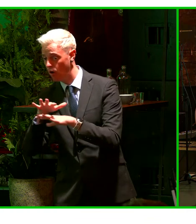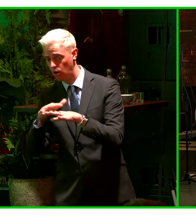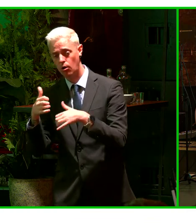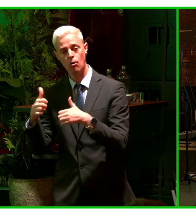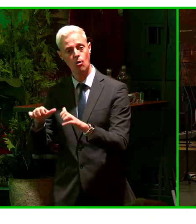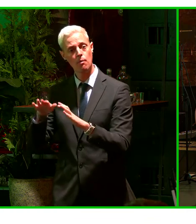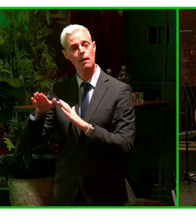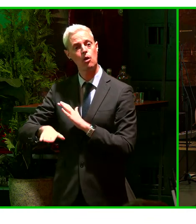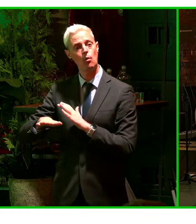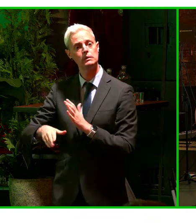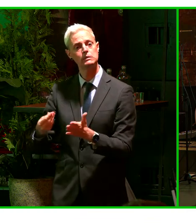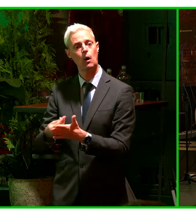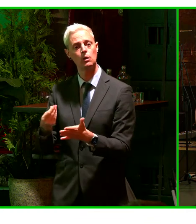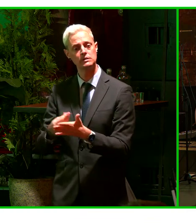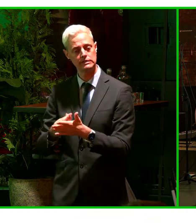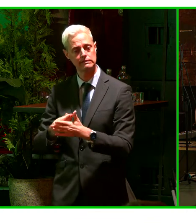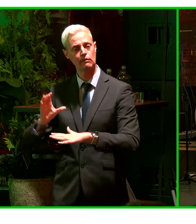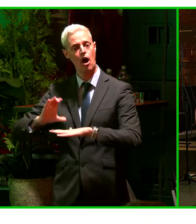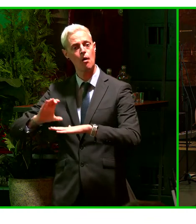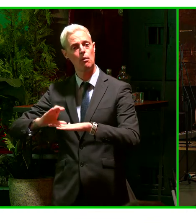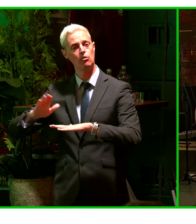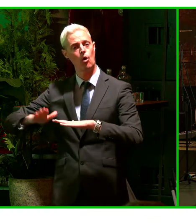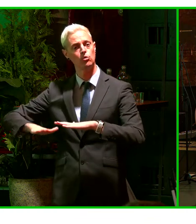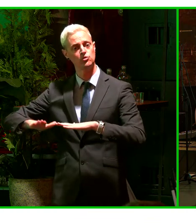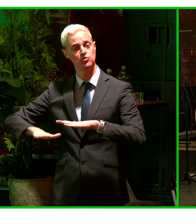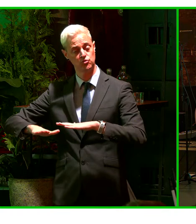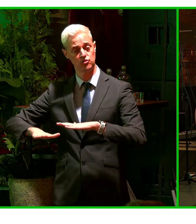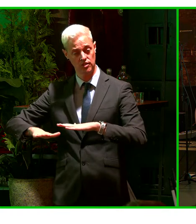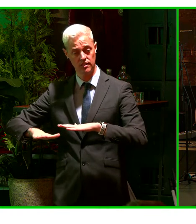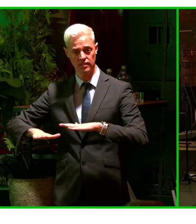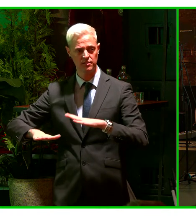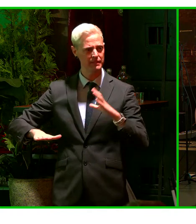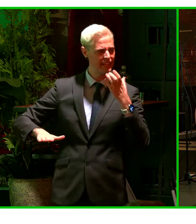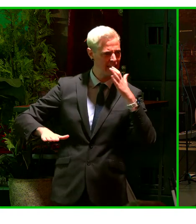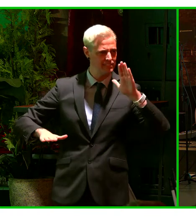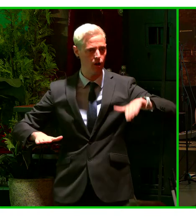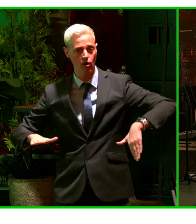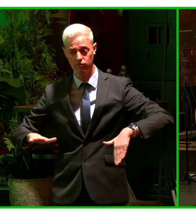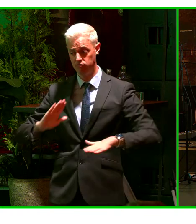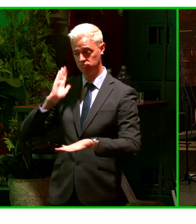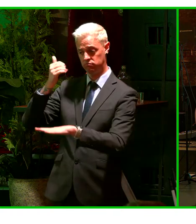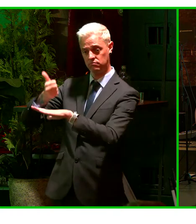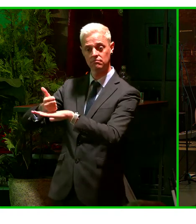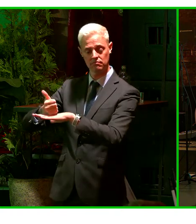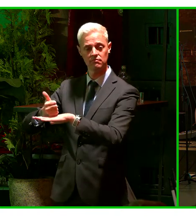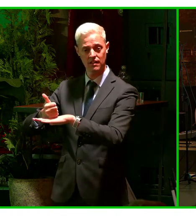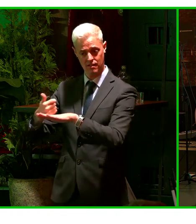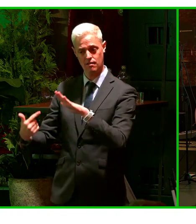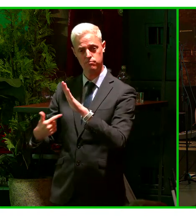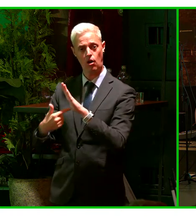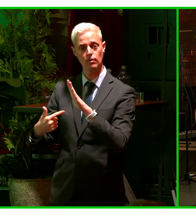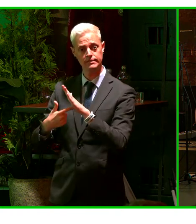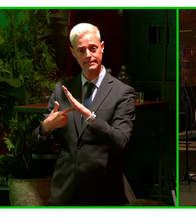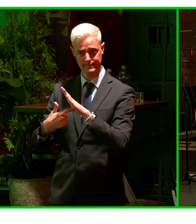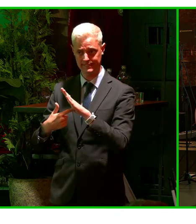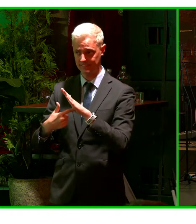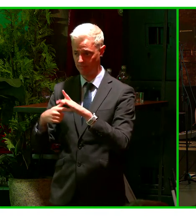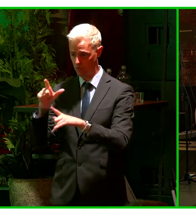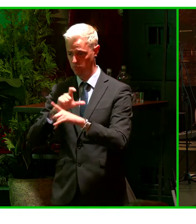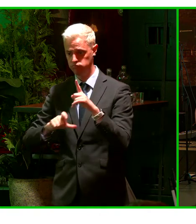the lowest cost, lowest carbon way to get buildings off gas, then that would potentially give local authorities the power